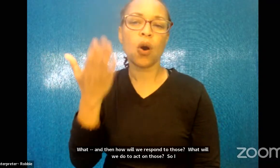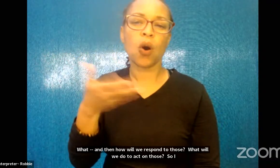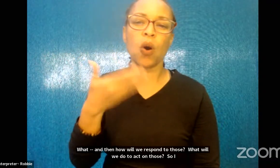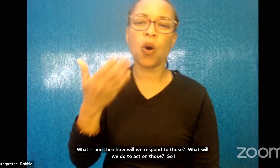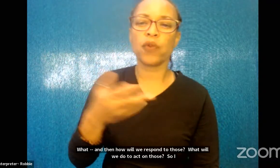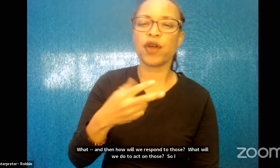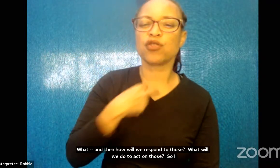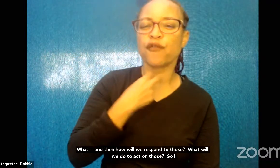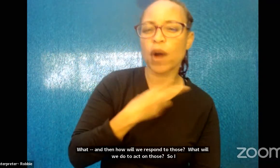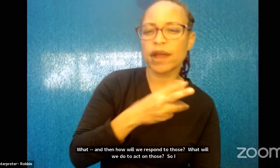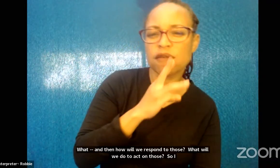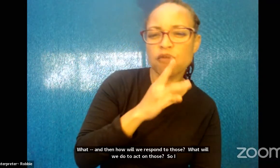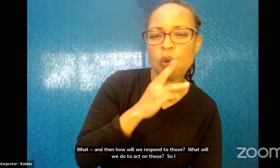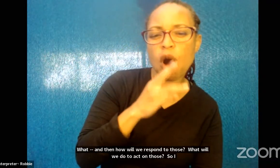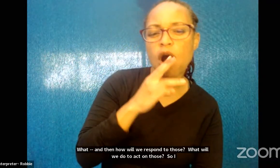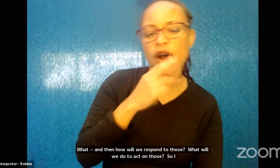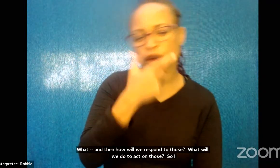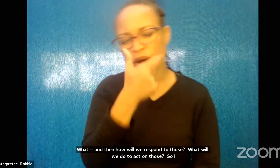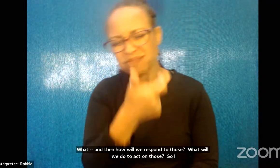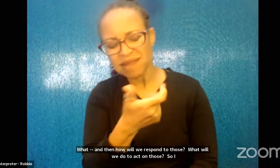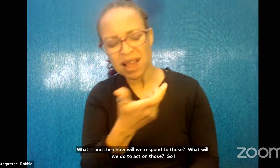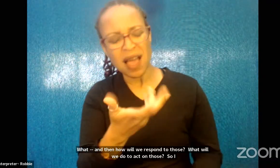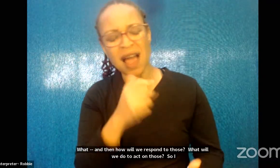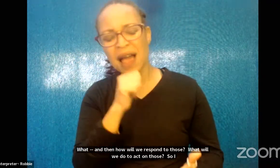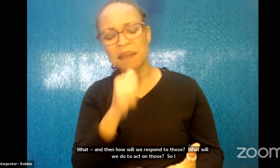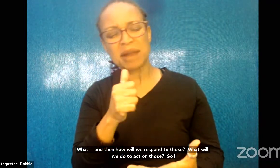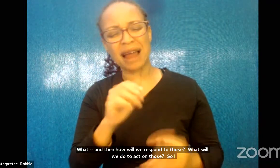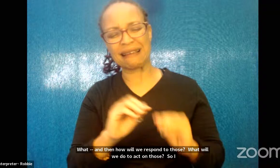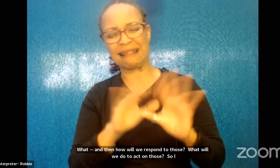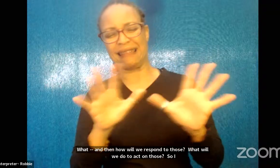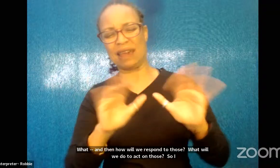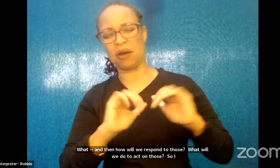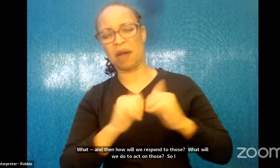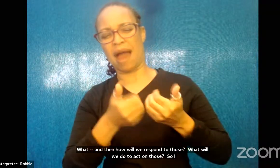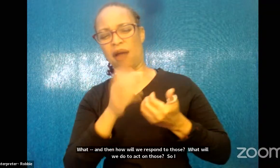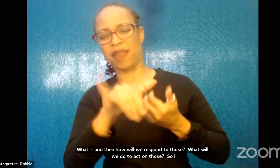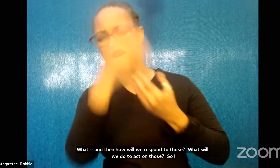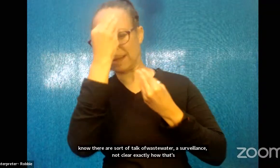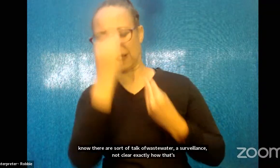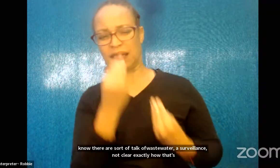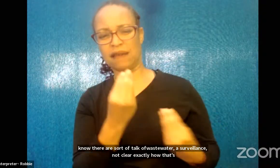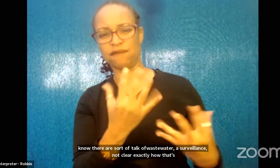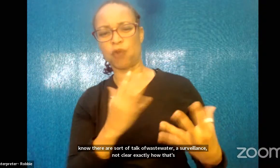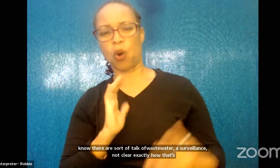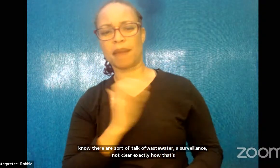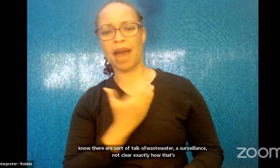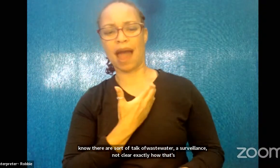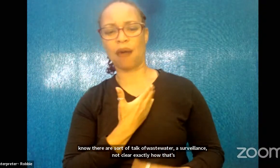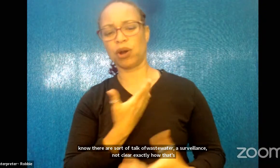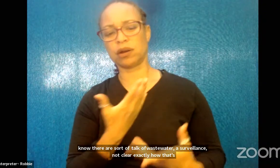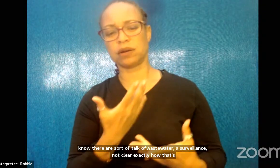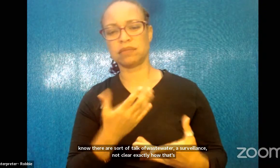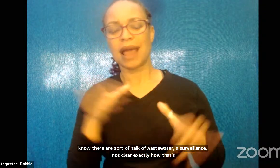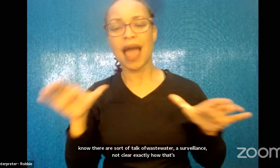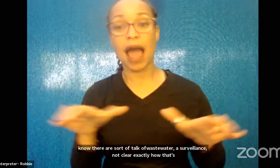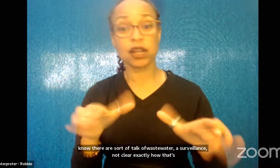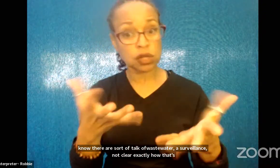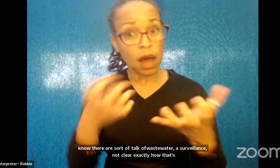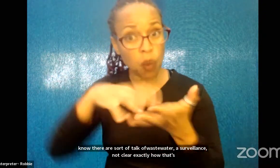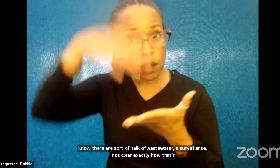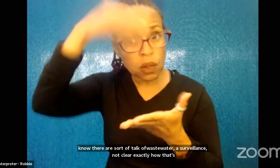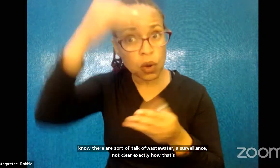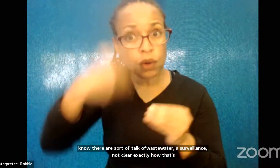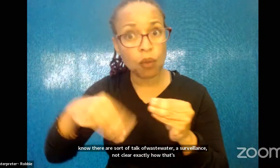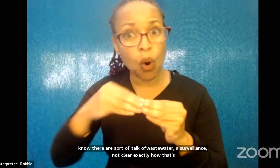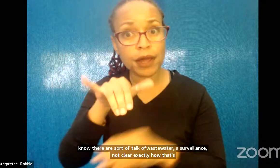wastewater surveillance. Not clear exactly how that's going to inform our actions, and would love to learn more about what